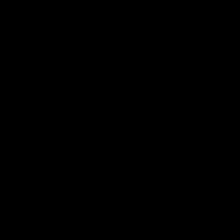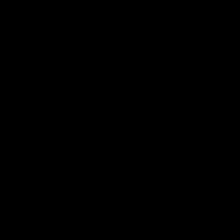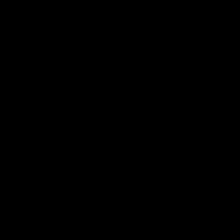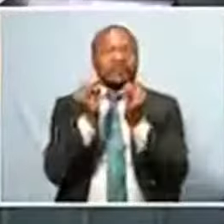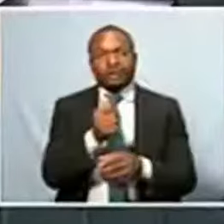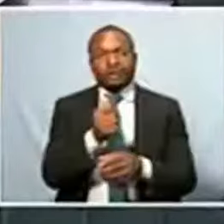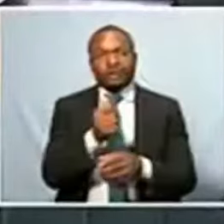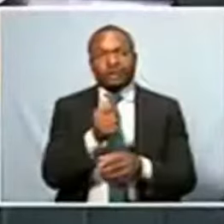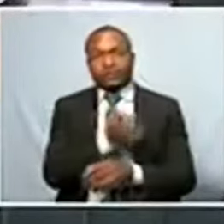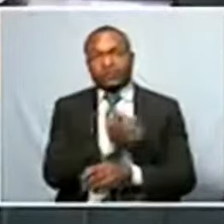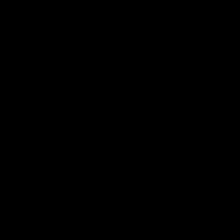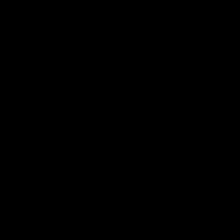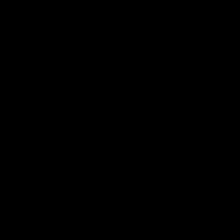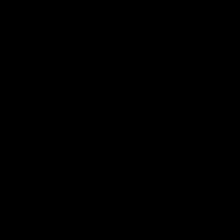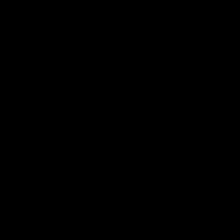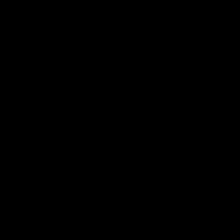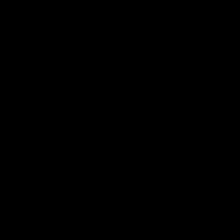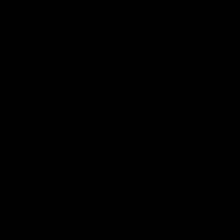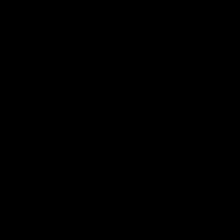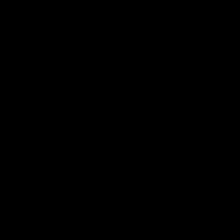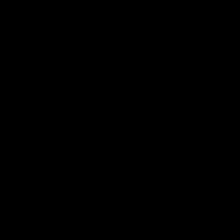by any well